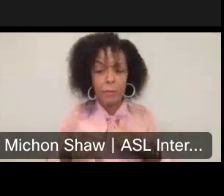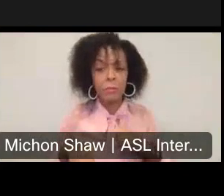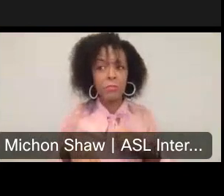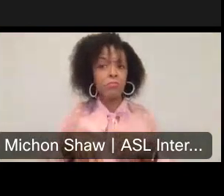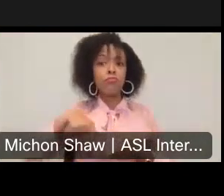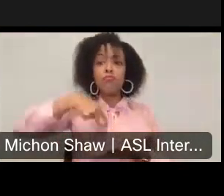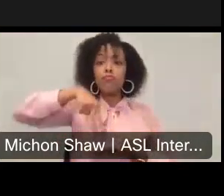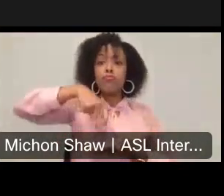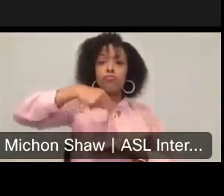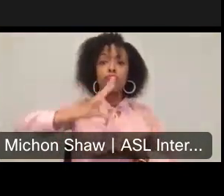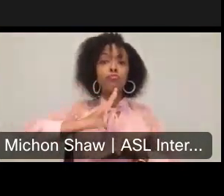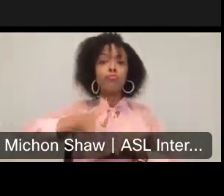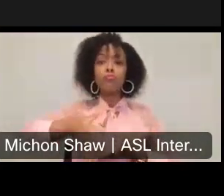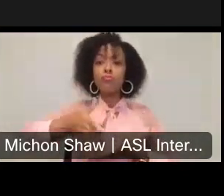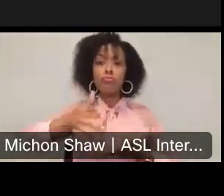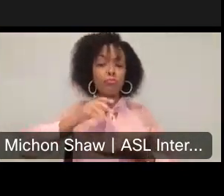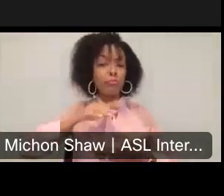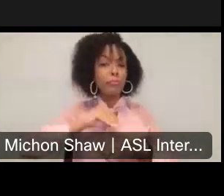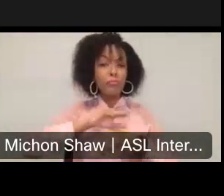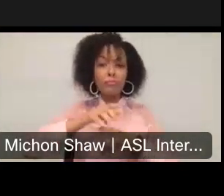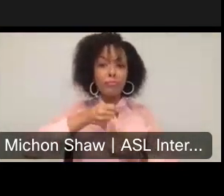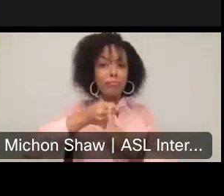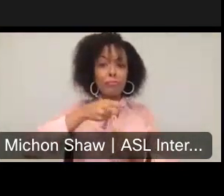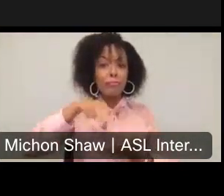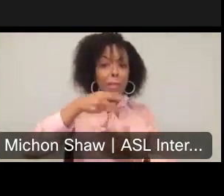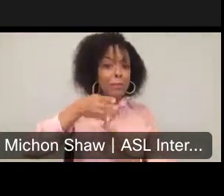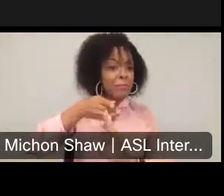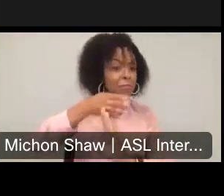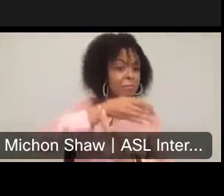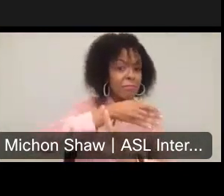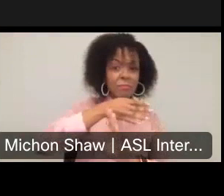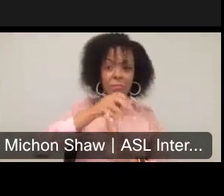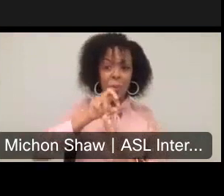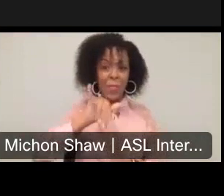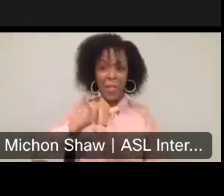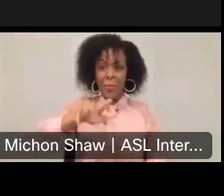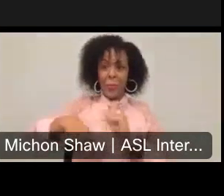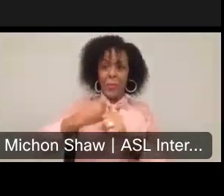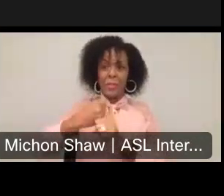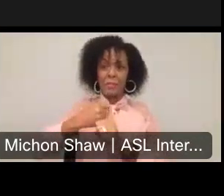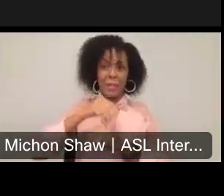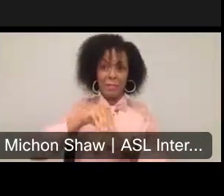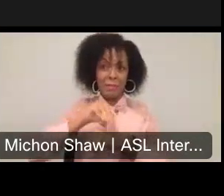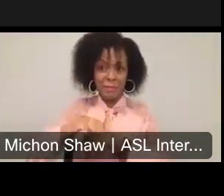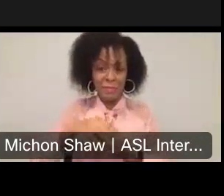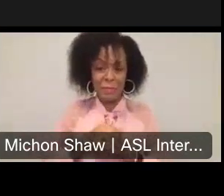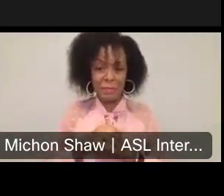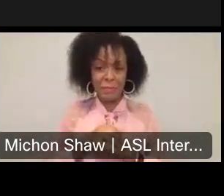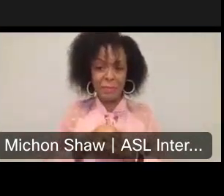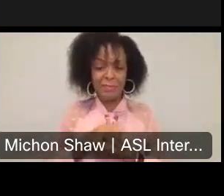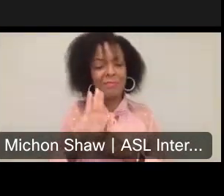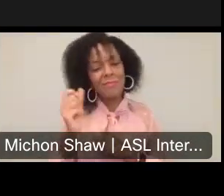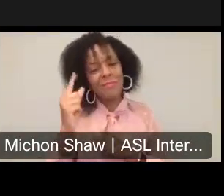dancing the years prior, nor did it affect her dancing that particular year. We tend to resist what we don't